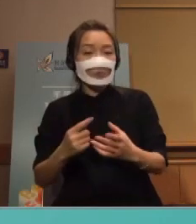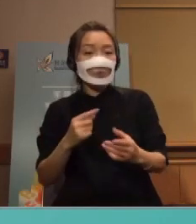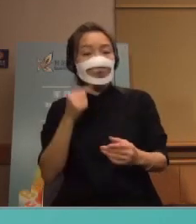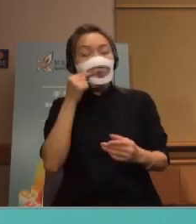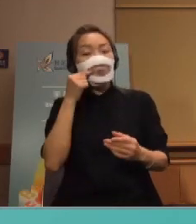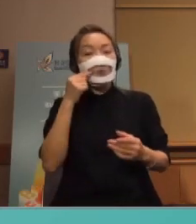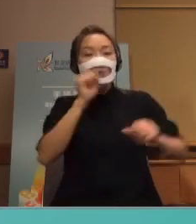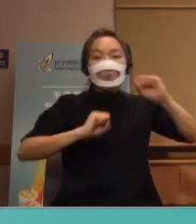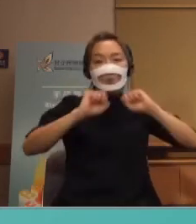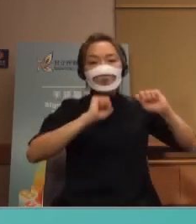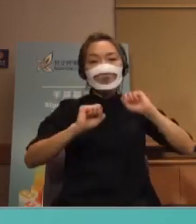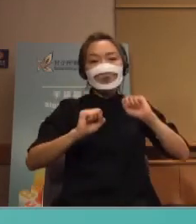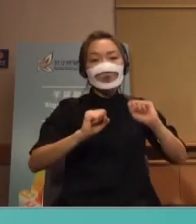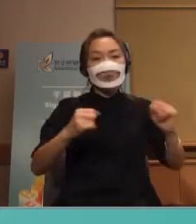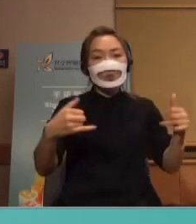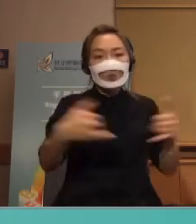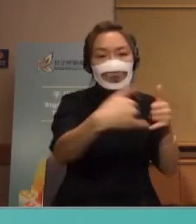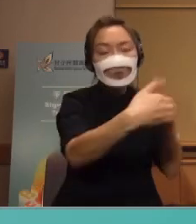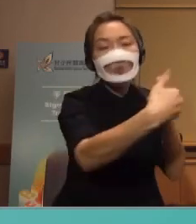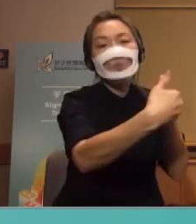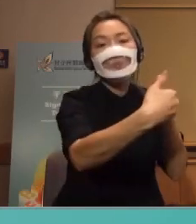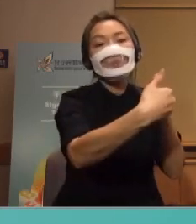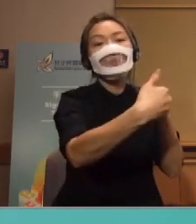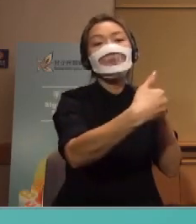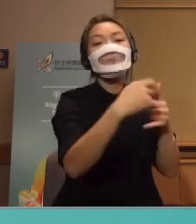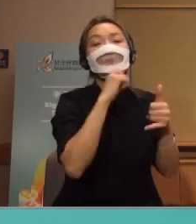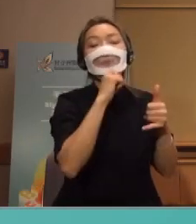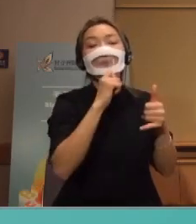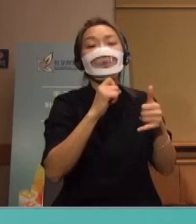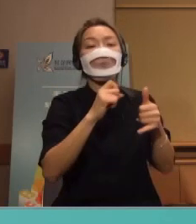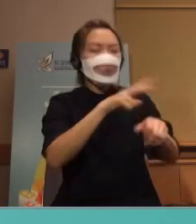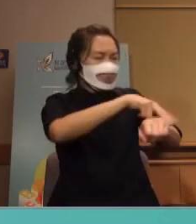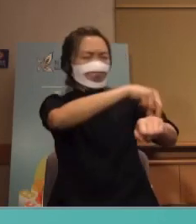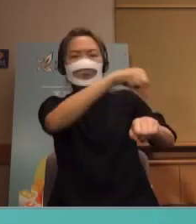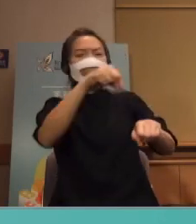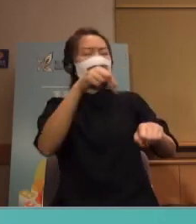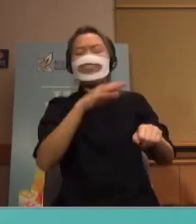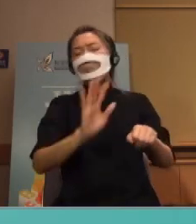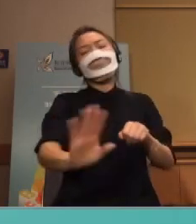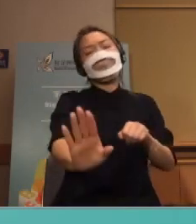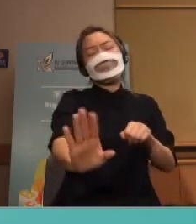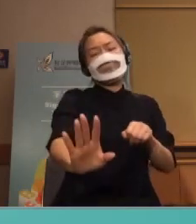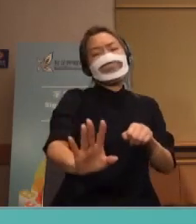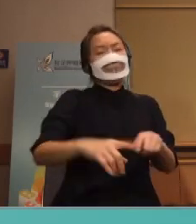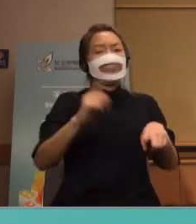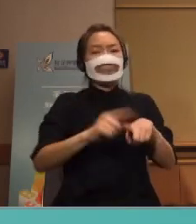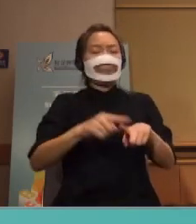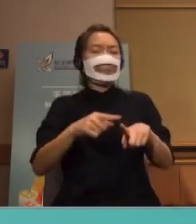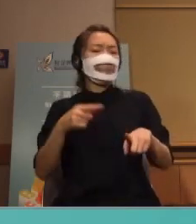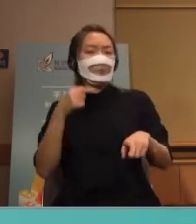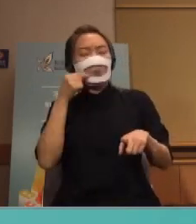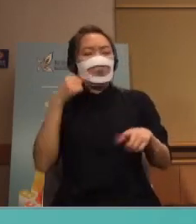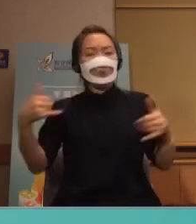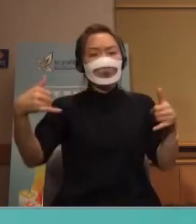Like, I think at this point, Web2 people trying to understand Web3, and Web3 people actually trying to come back and understand